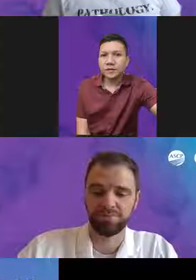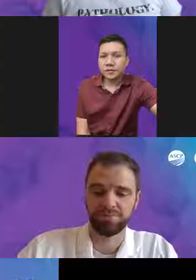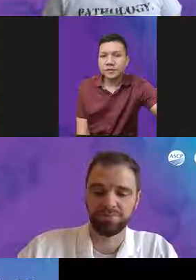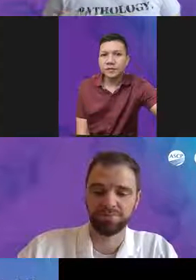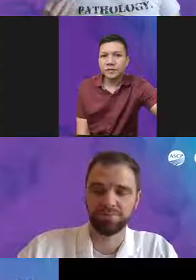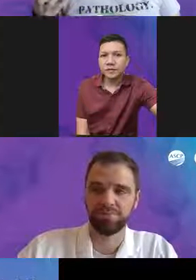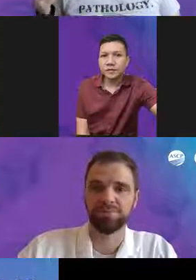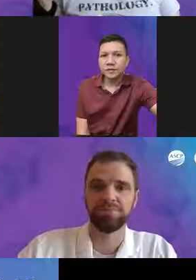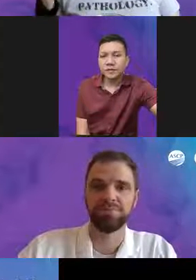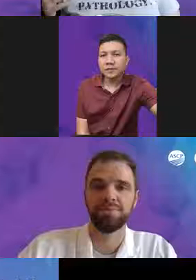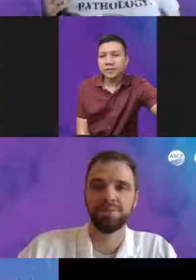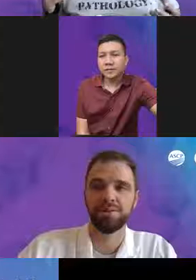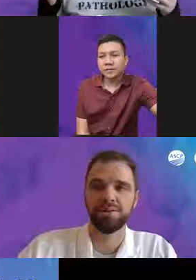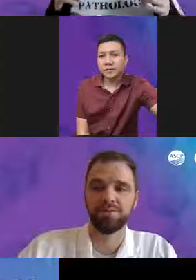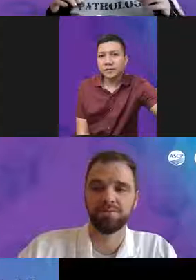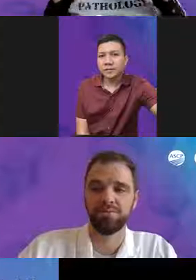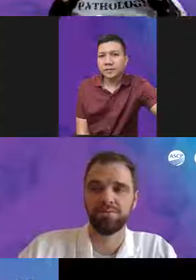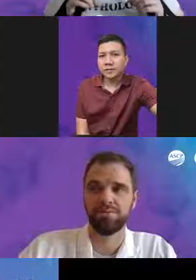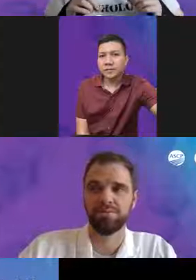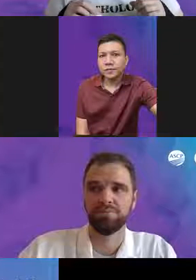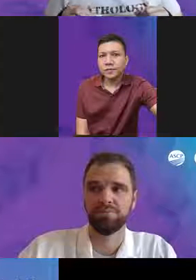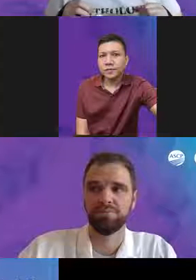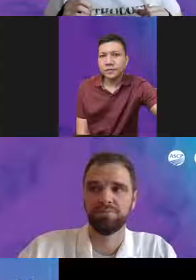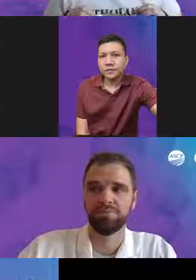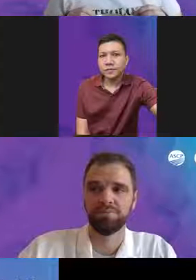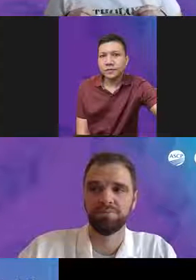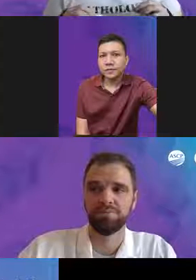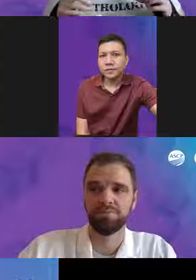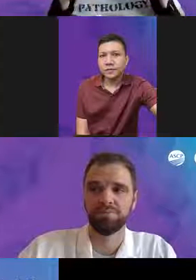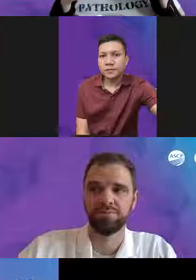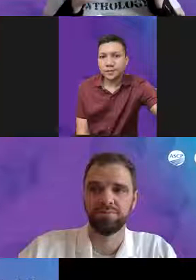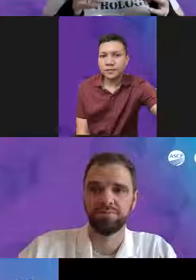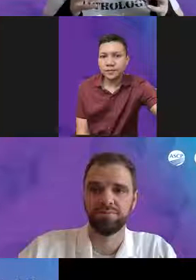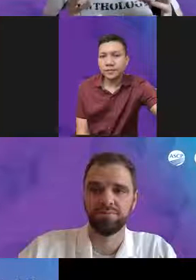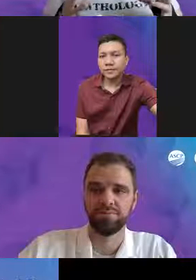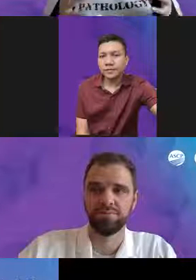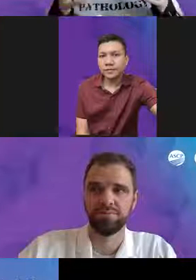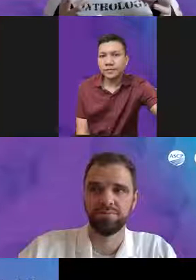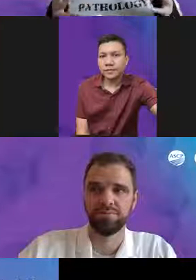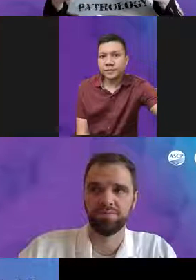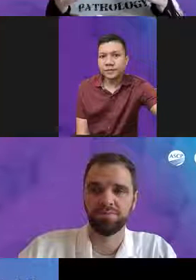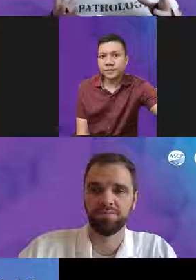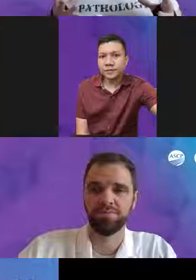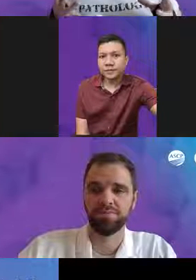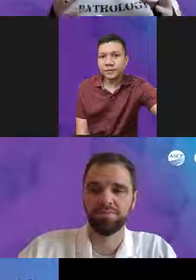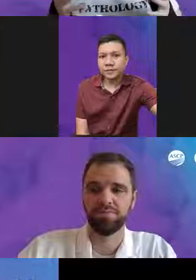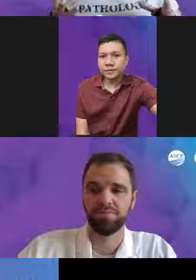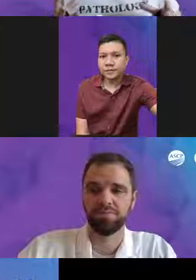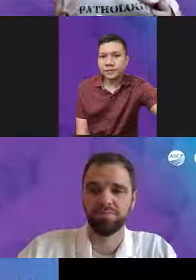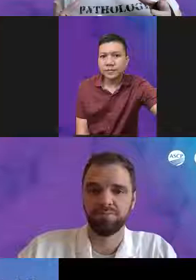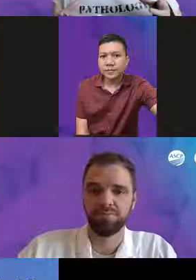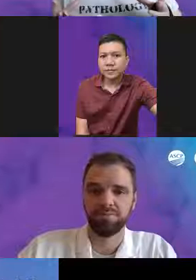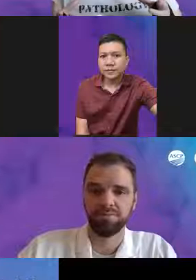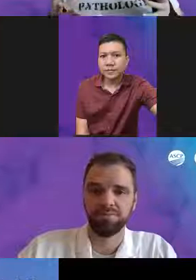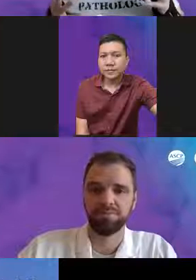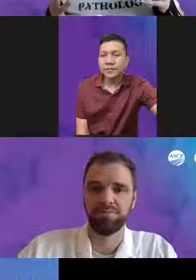very flexible in order to get into these really tiny vessels. So that's where this yoga